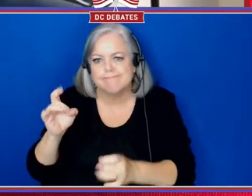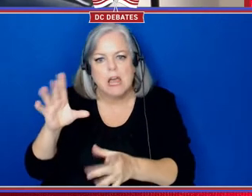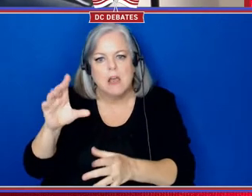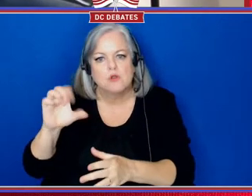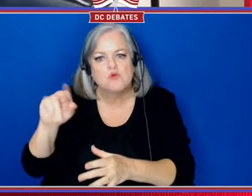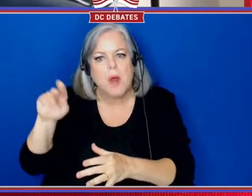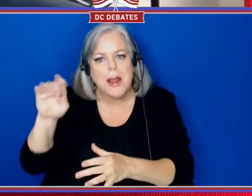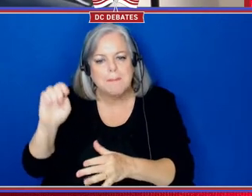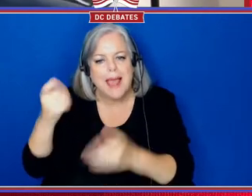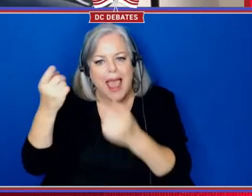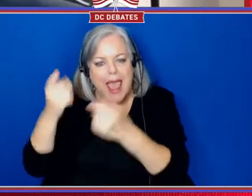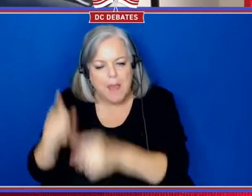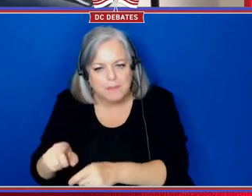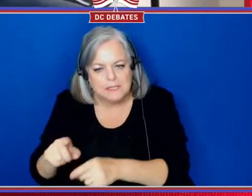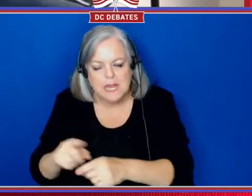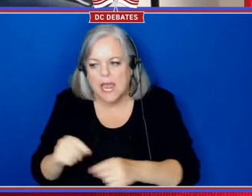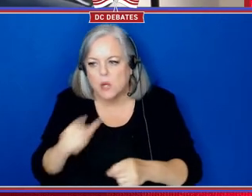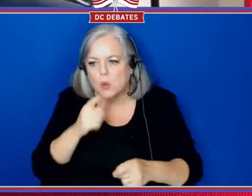crimes, especially.